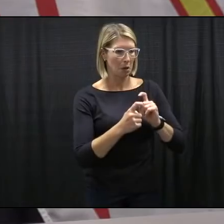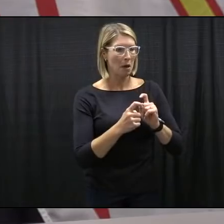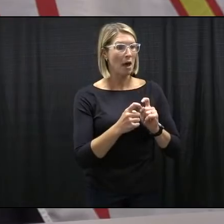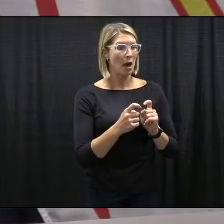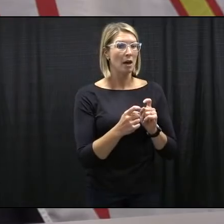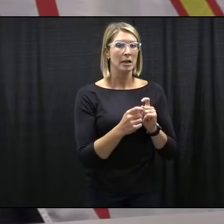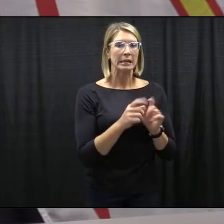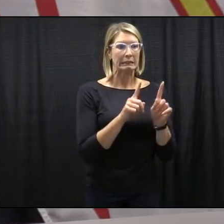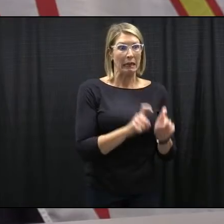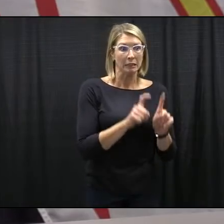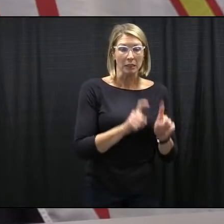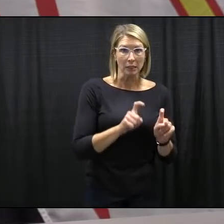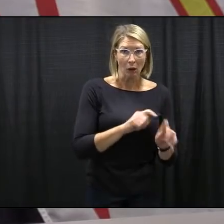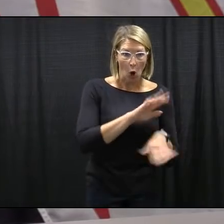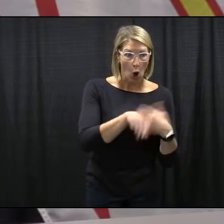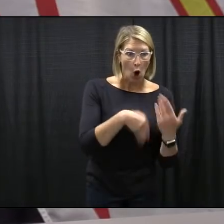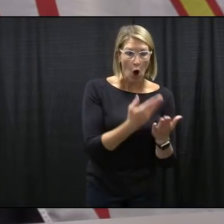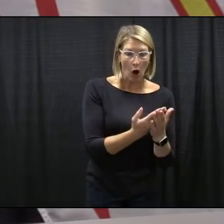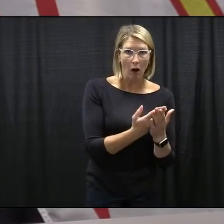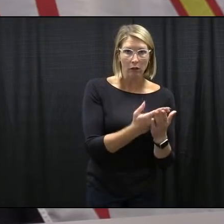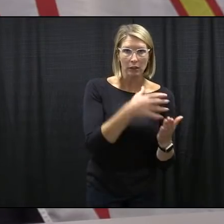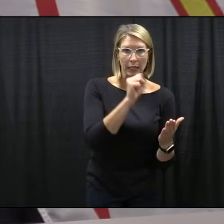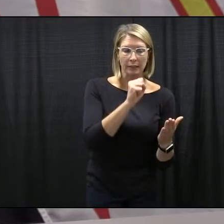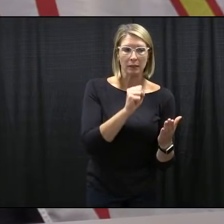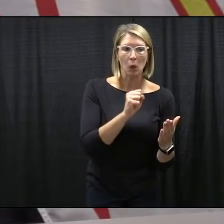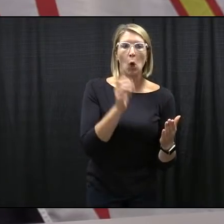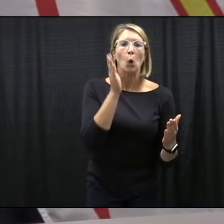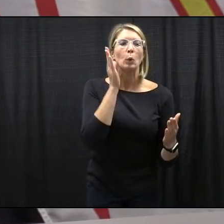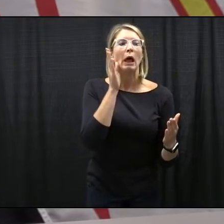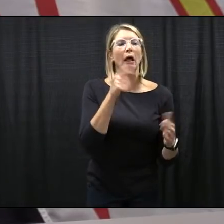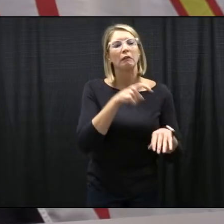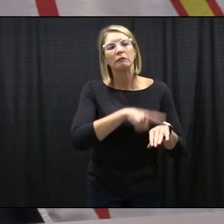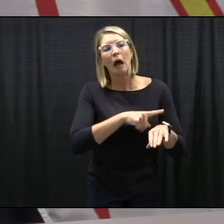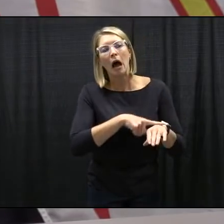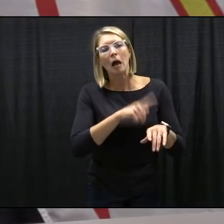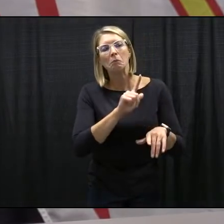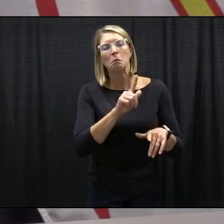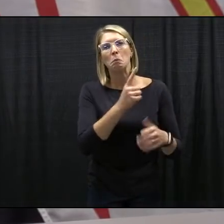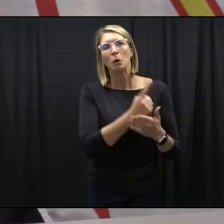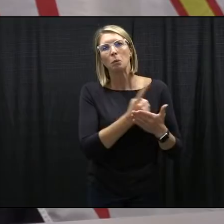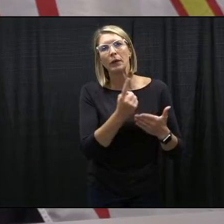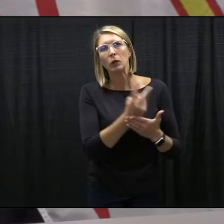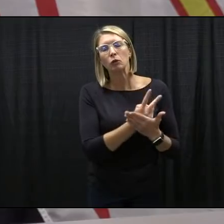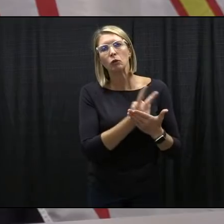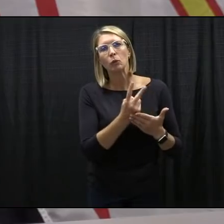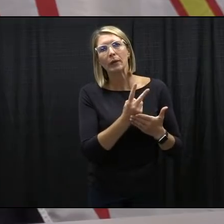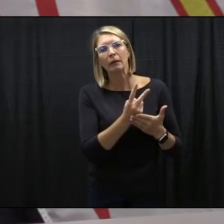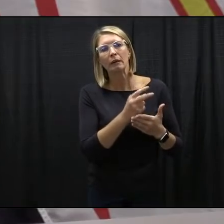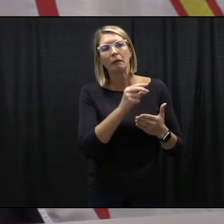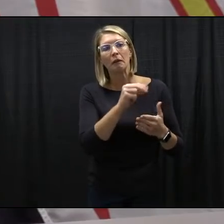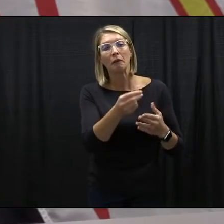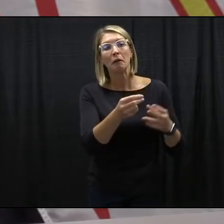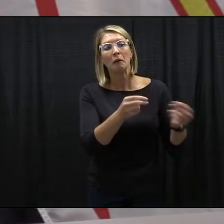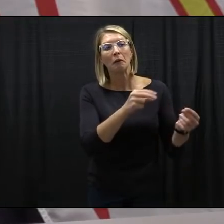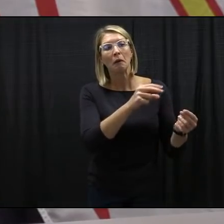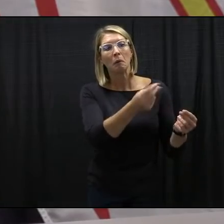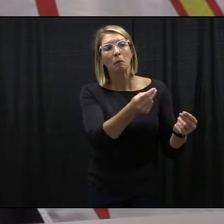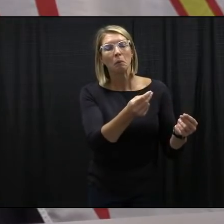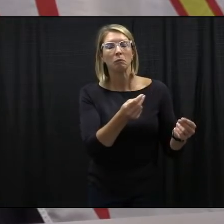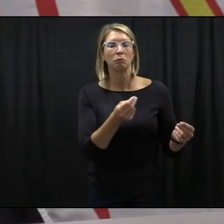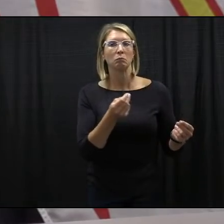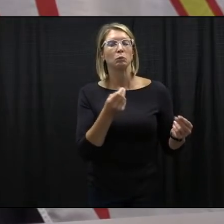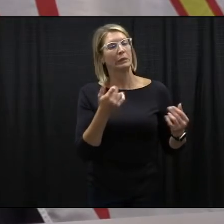from that, but that's not to say they won't happen. It takes time sometimes. So we're still following it through,